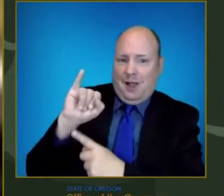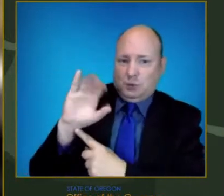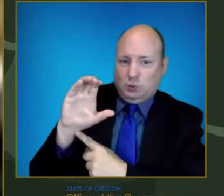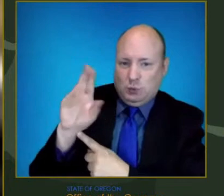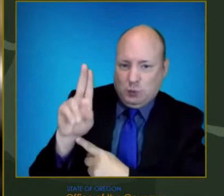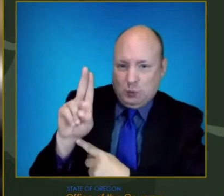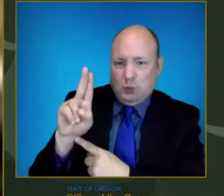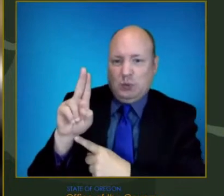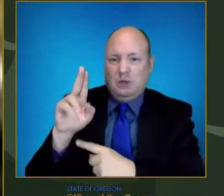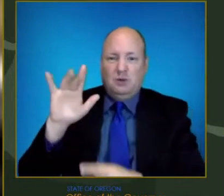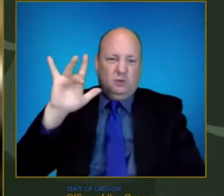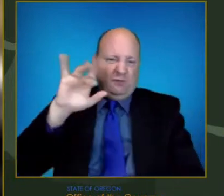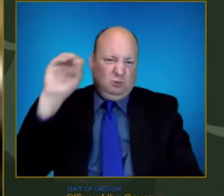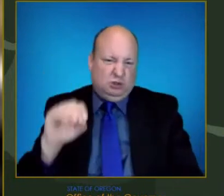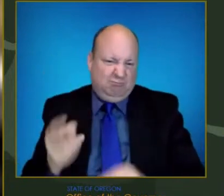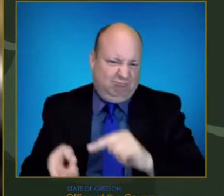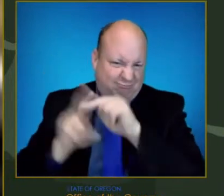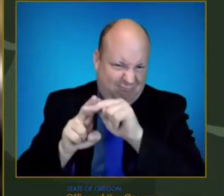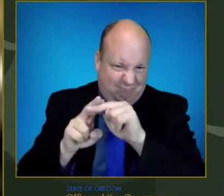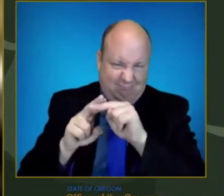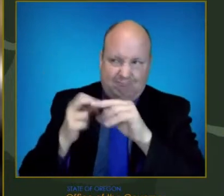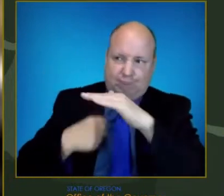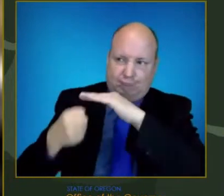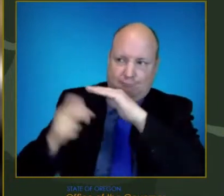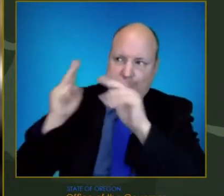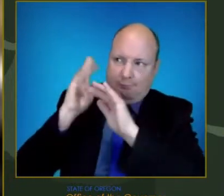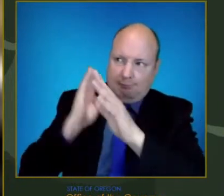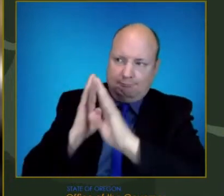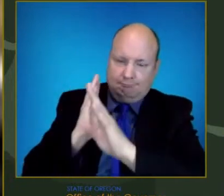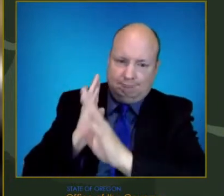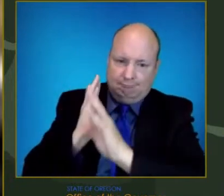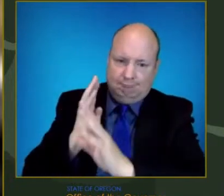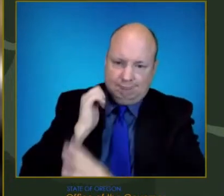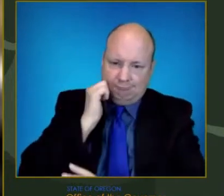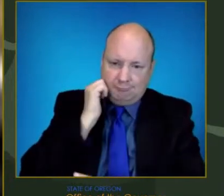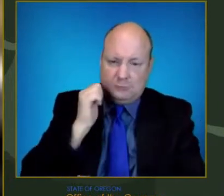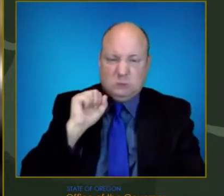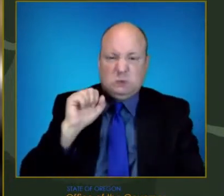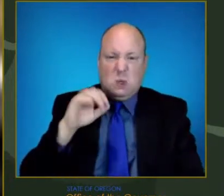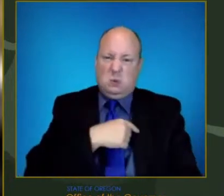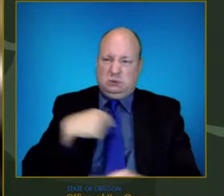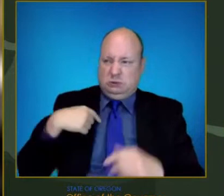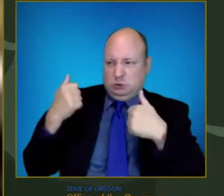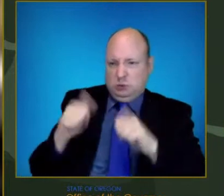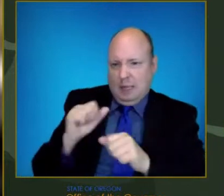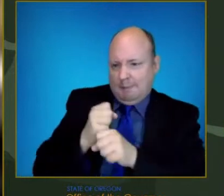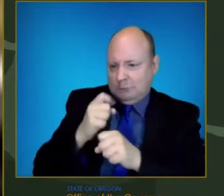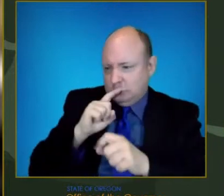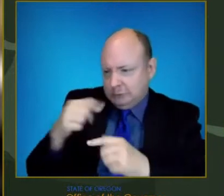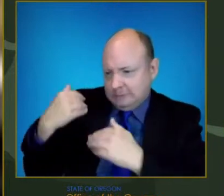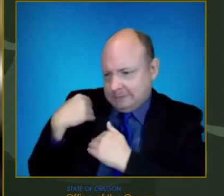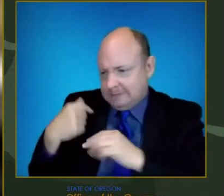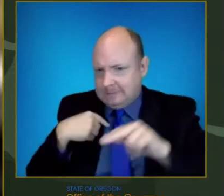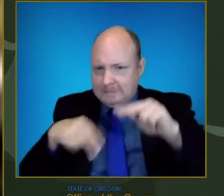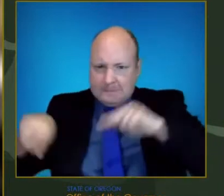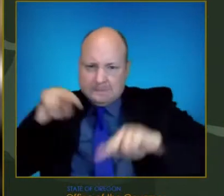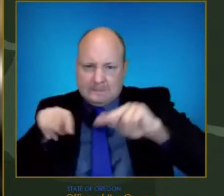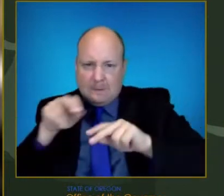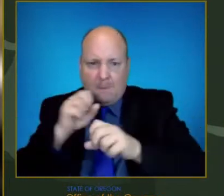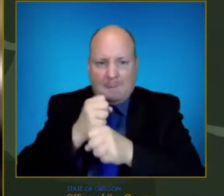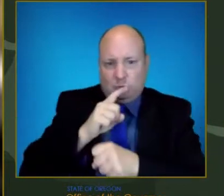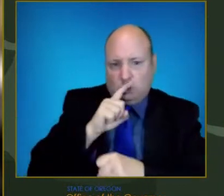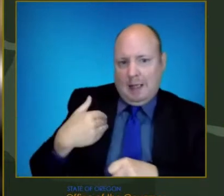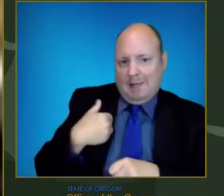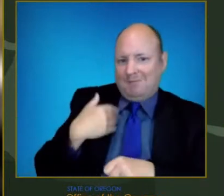Neither trend is sustainable, and we must all continue to do our part to ensure that there are enough available beds for everyone who experiences